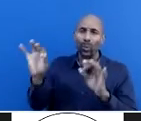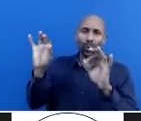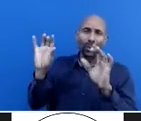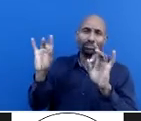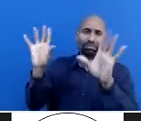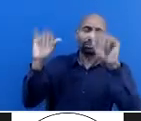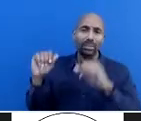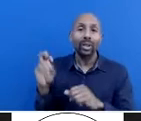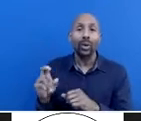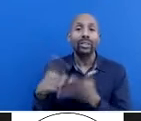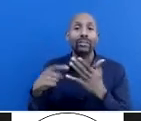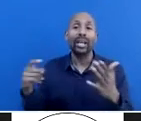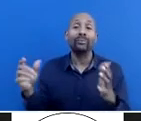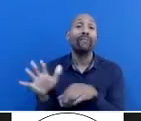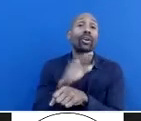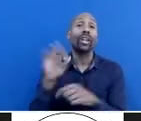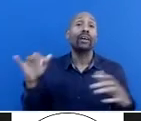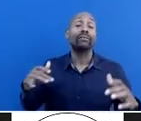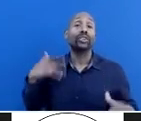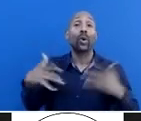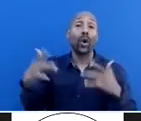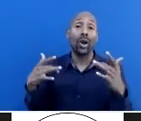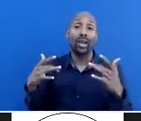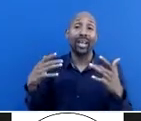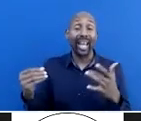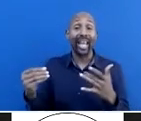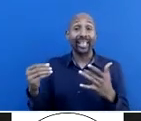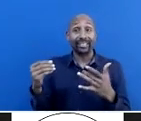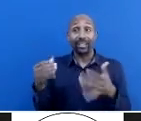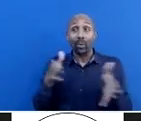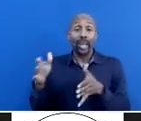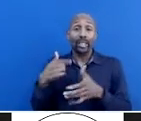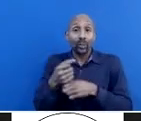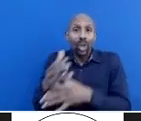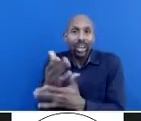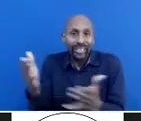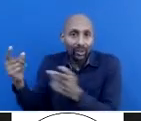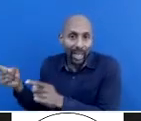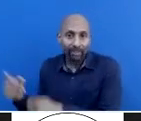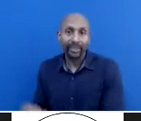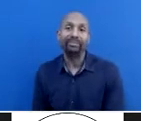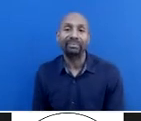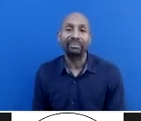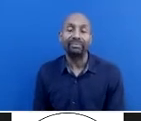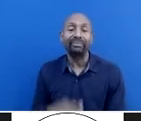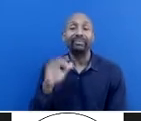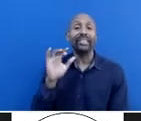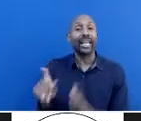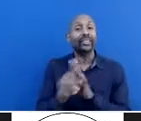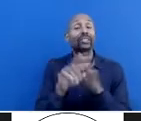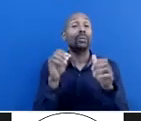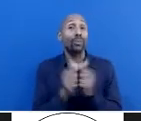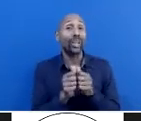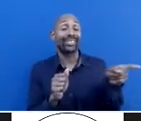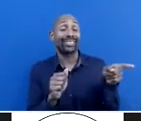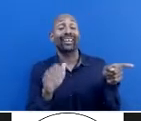Baraka talked about this to a certain extent in Blues People, in the formulation of Black cultural expression in its historical